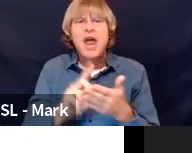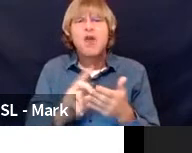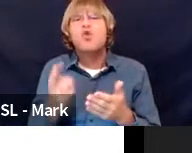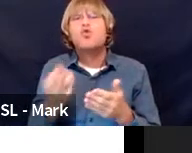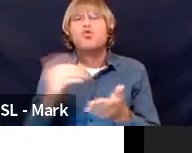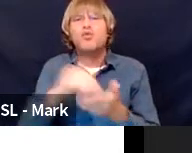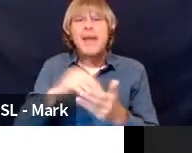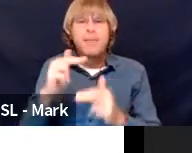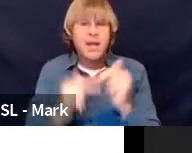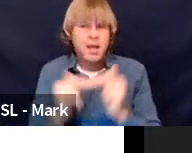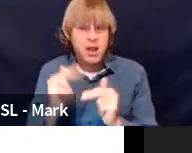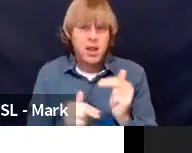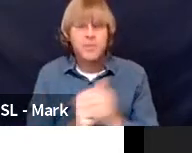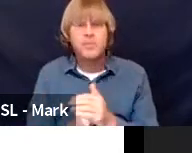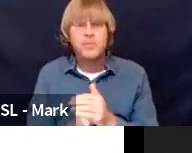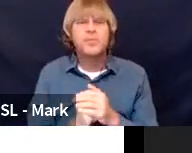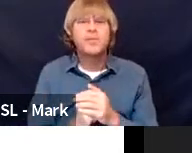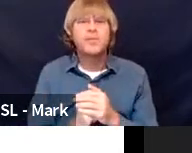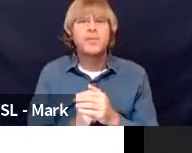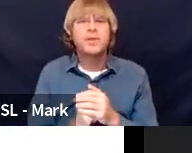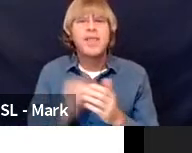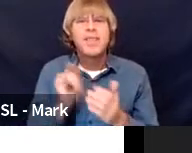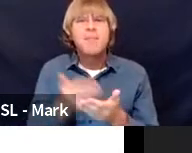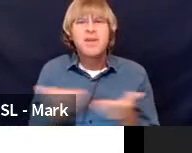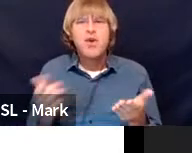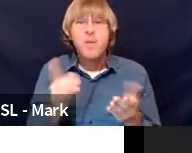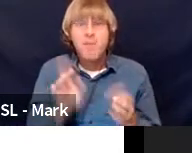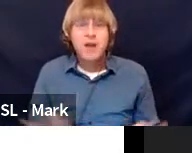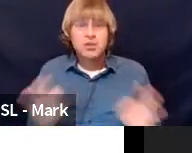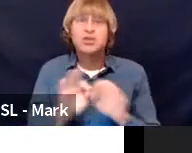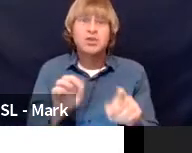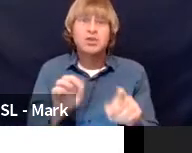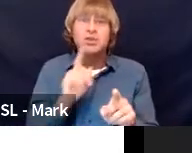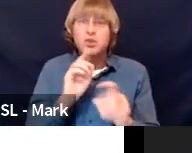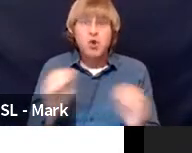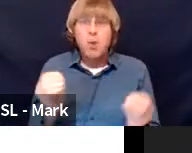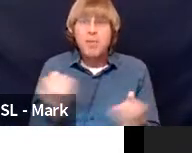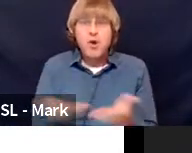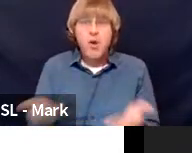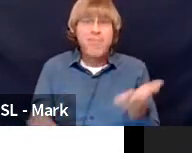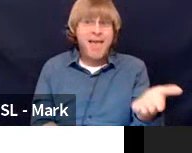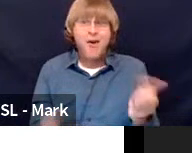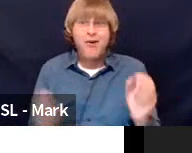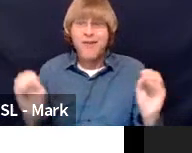rebuild. Talking about material matters, there was no material here.